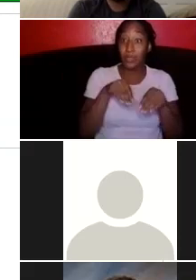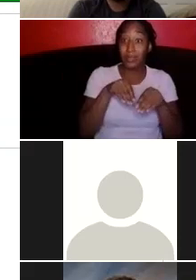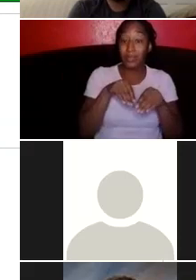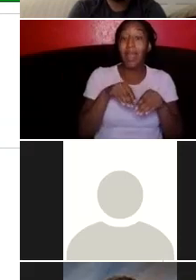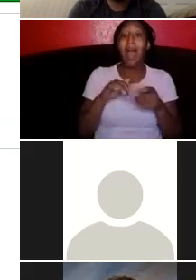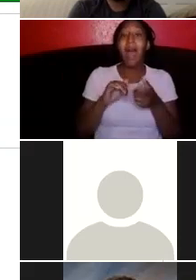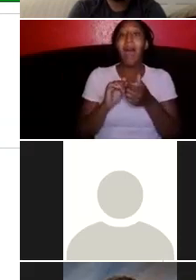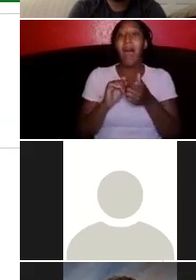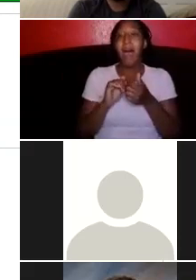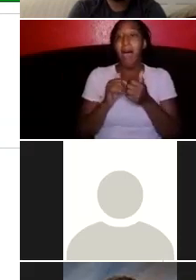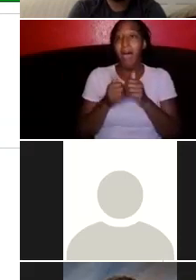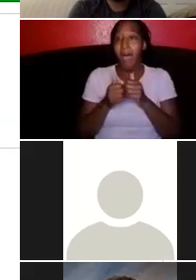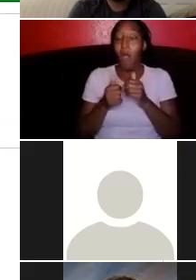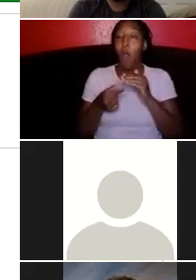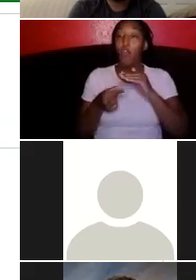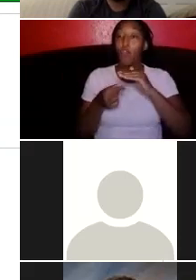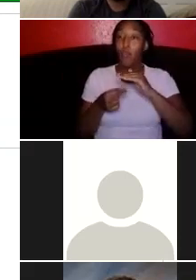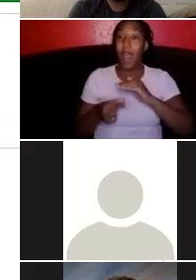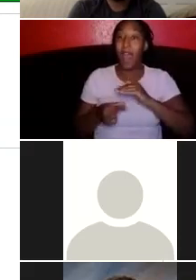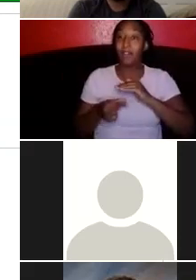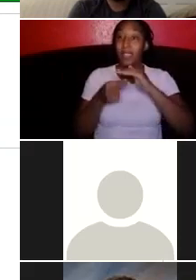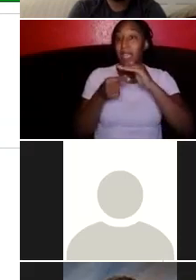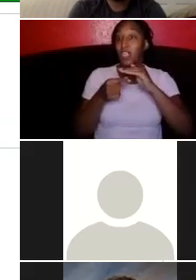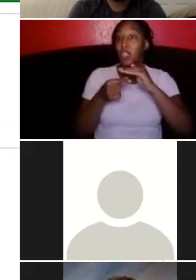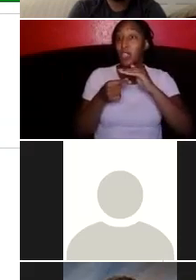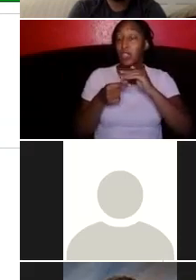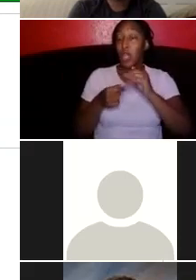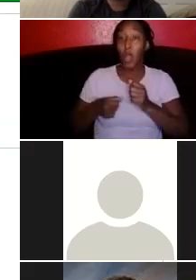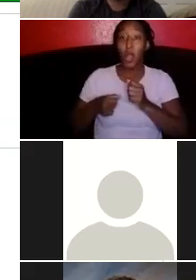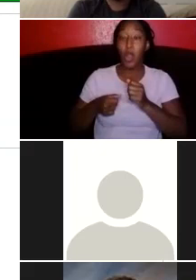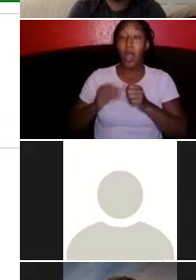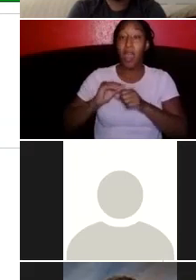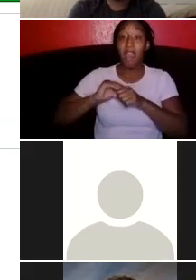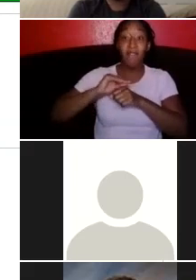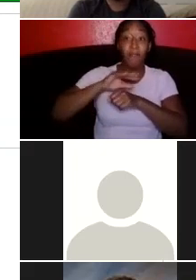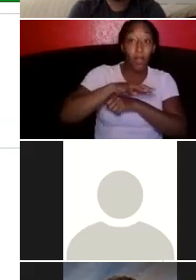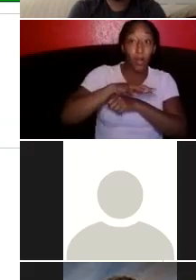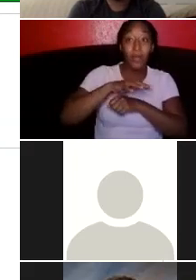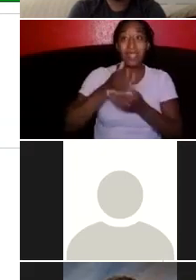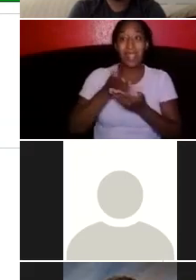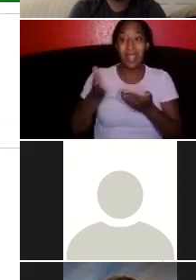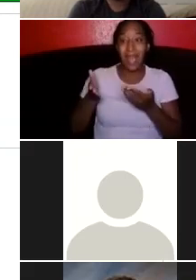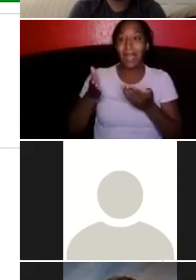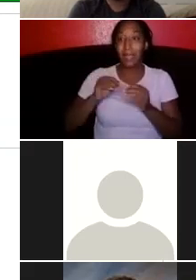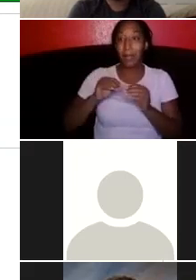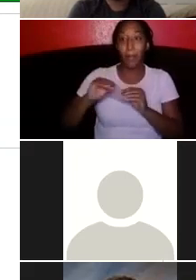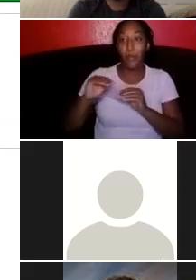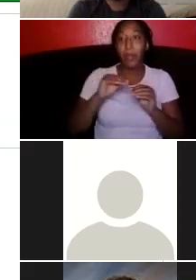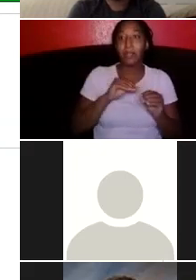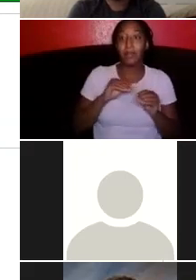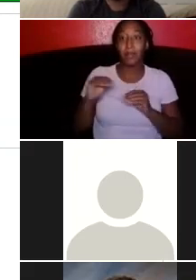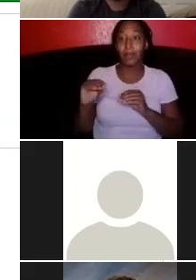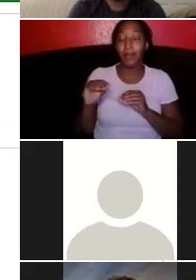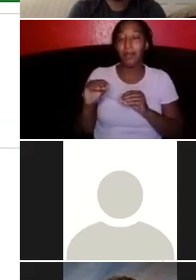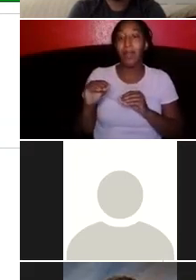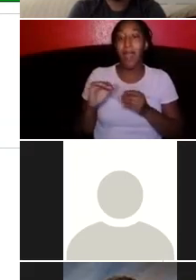when it's acting on objects or acting between objects, as we'll see. And